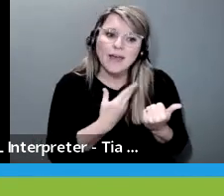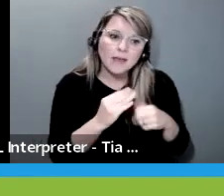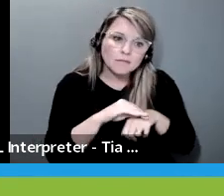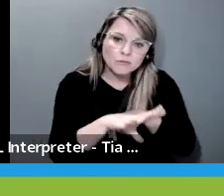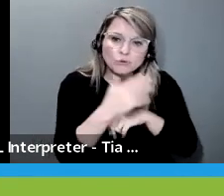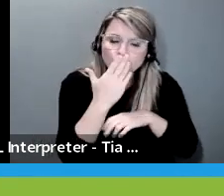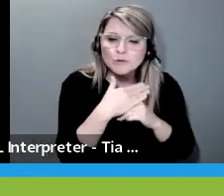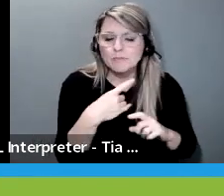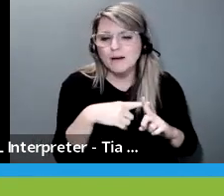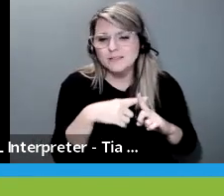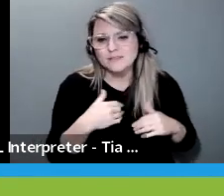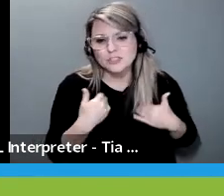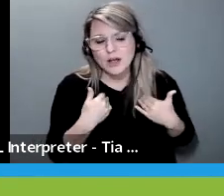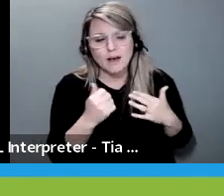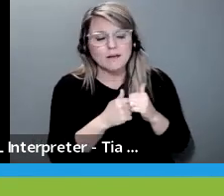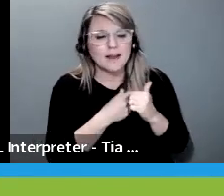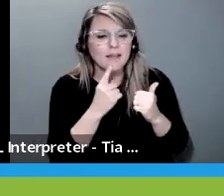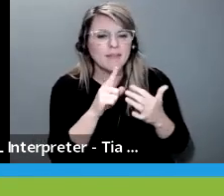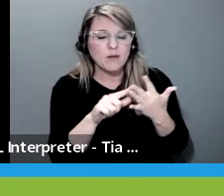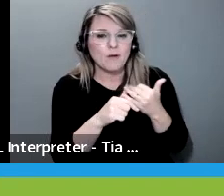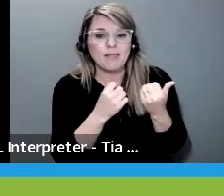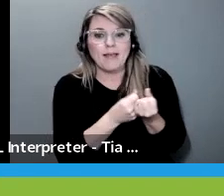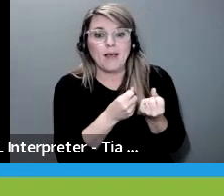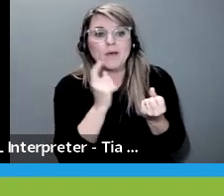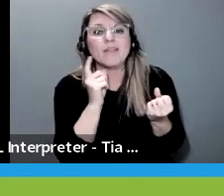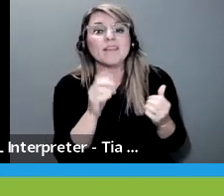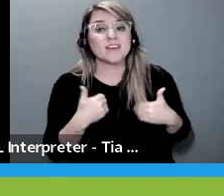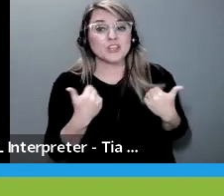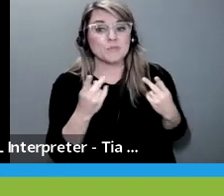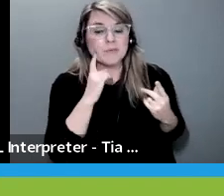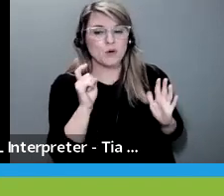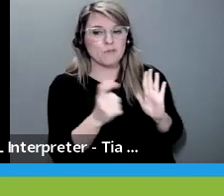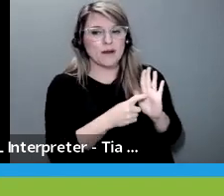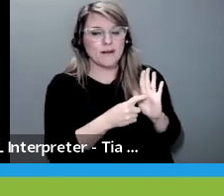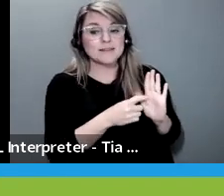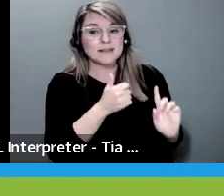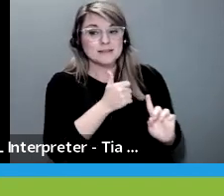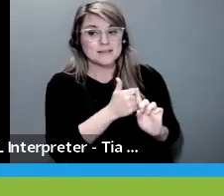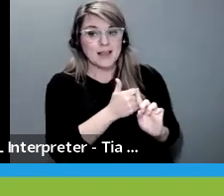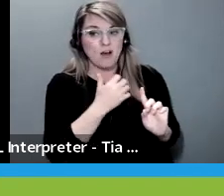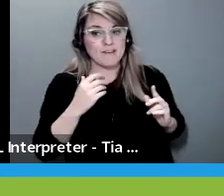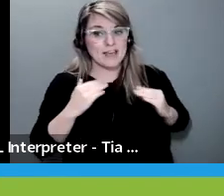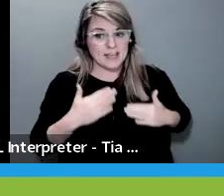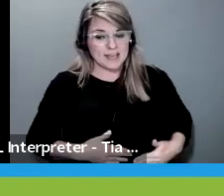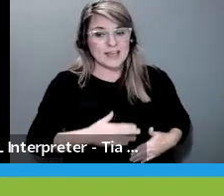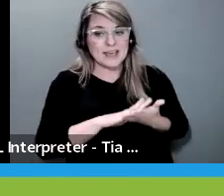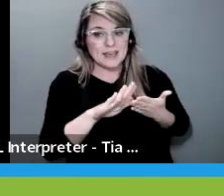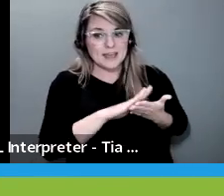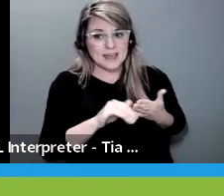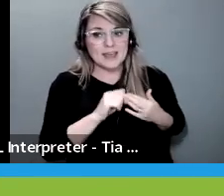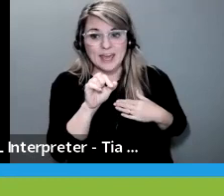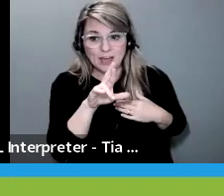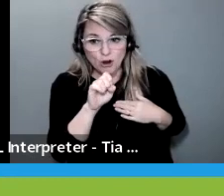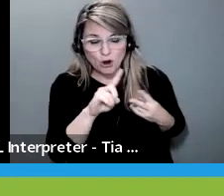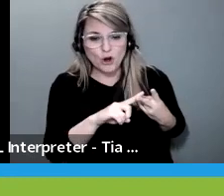childhood experiences, guiding premises, which help youth recognize the importance of self-care and self-awareness and those protective